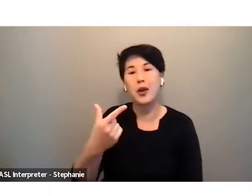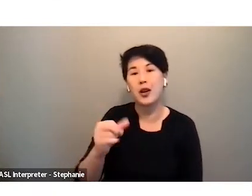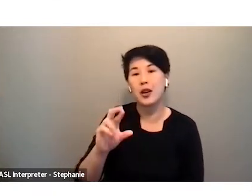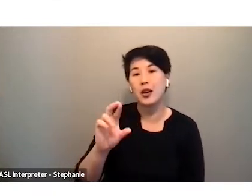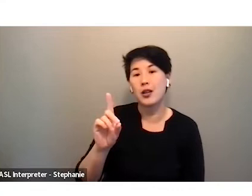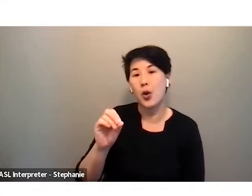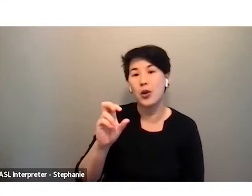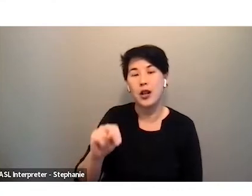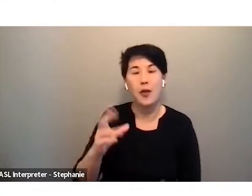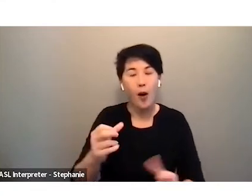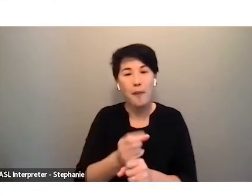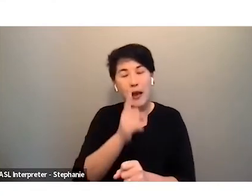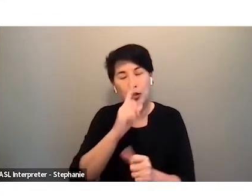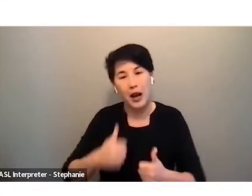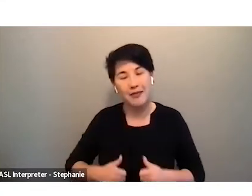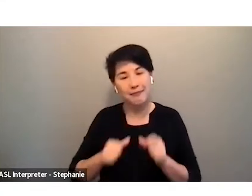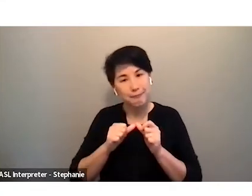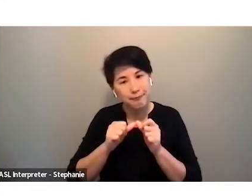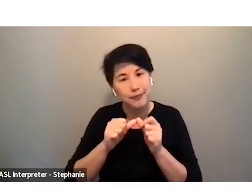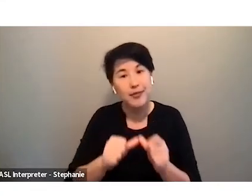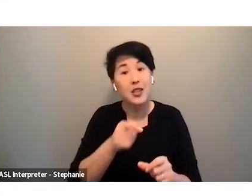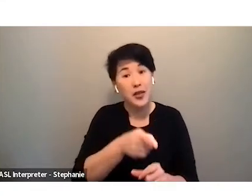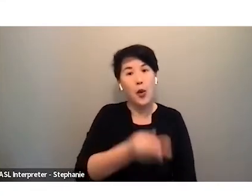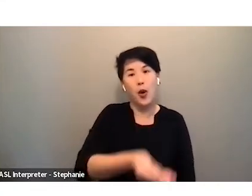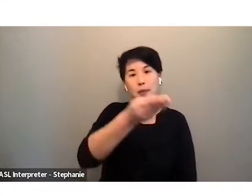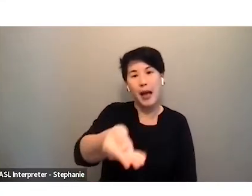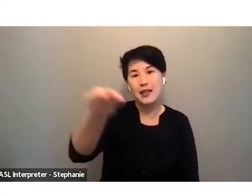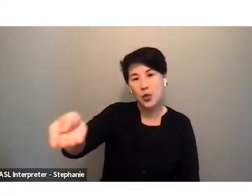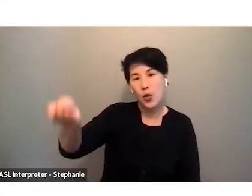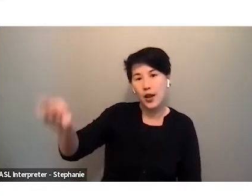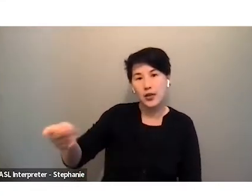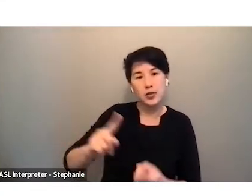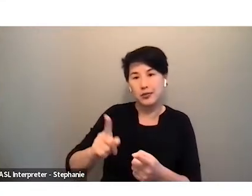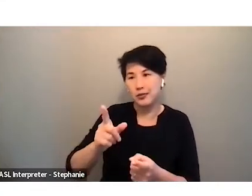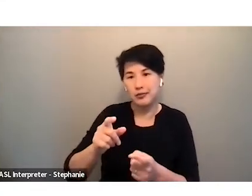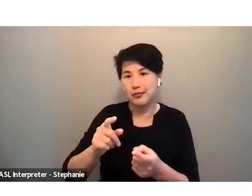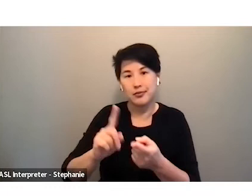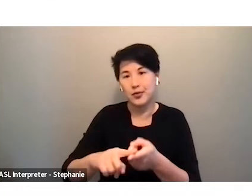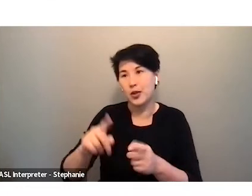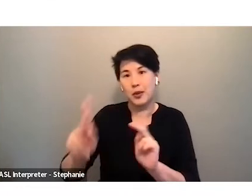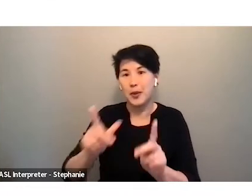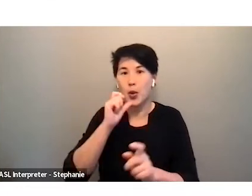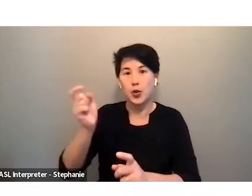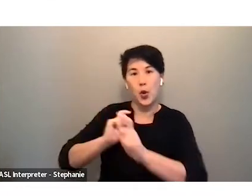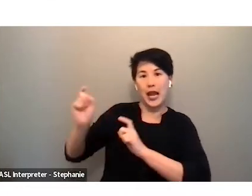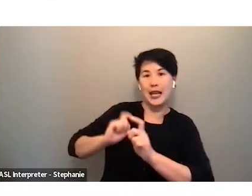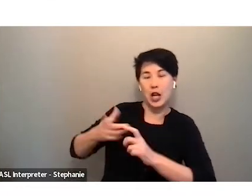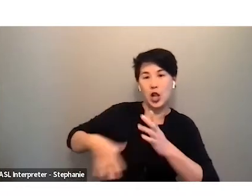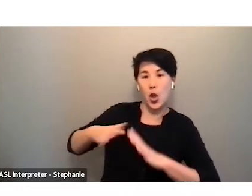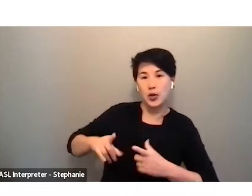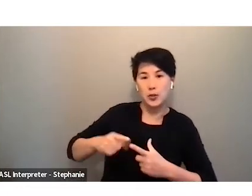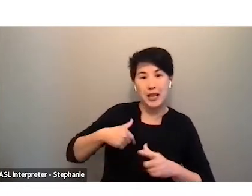it longevity, is that I will pass it around to everybody that donated me clothes that have now gone into the